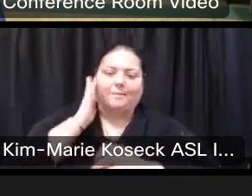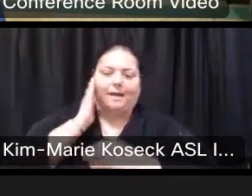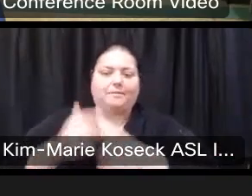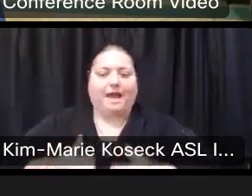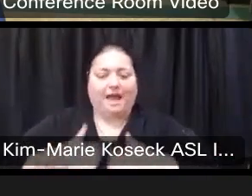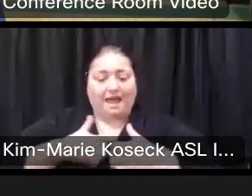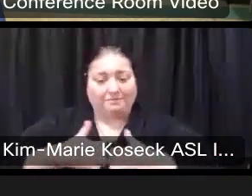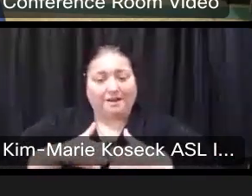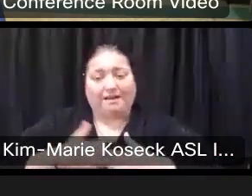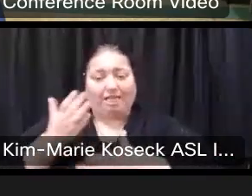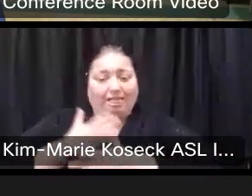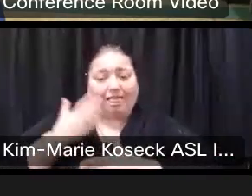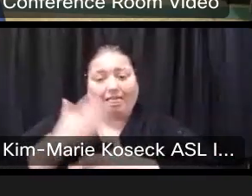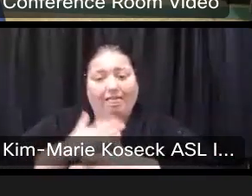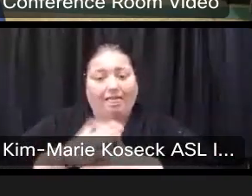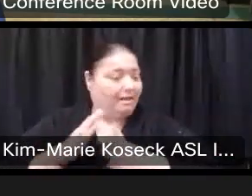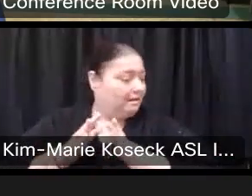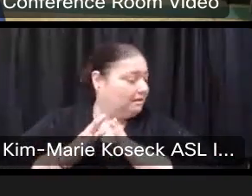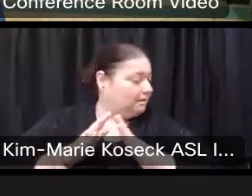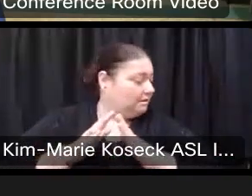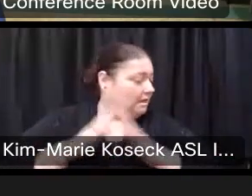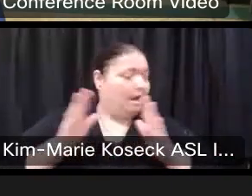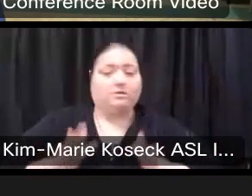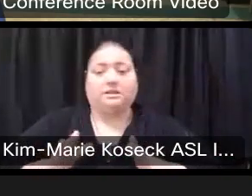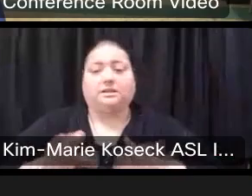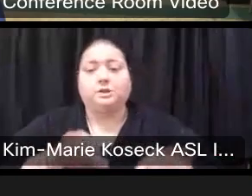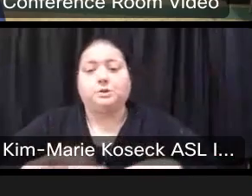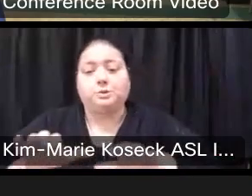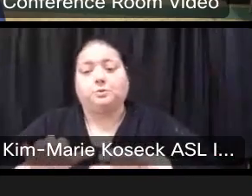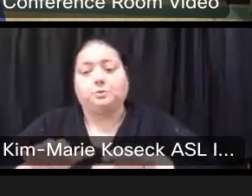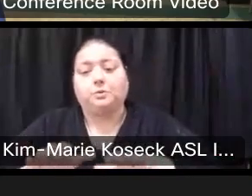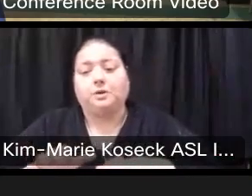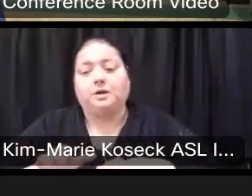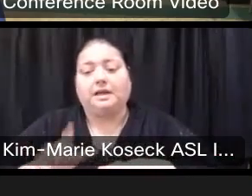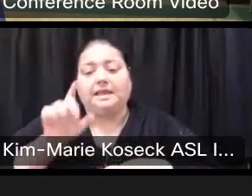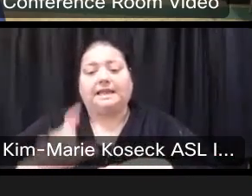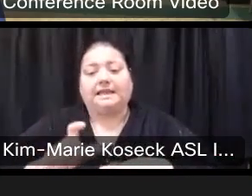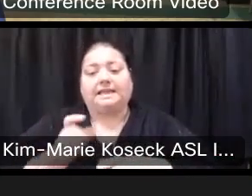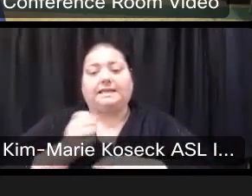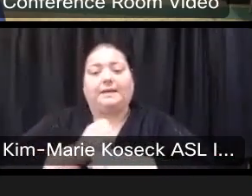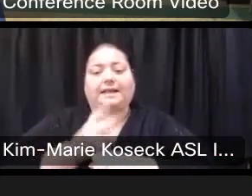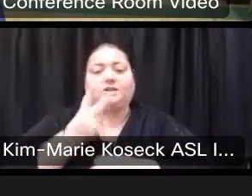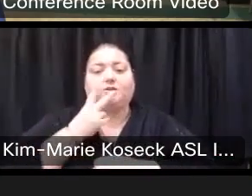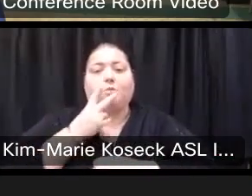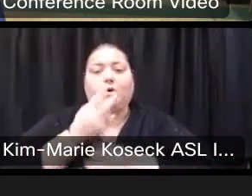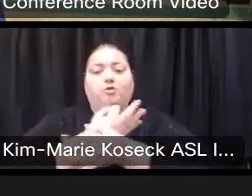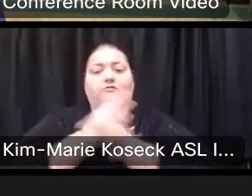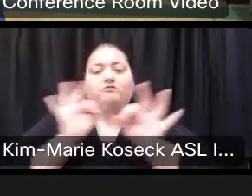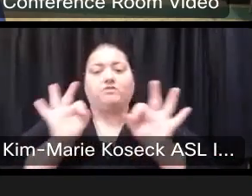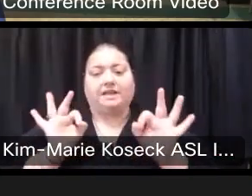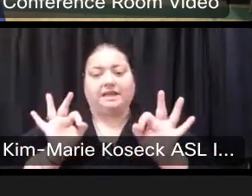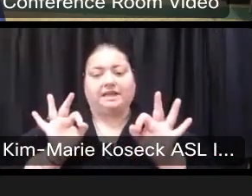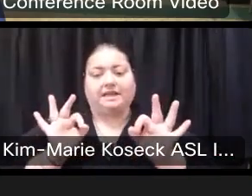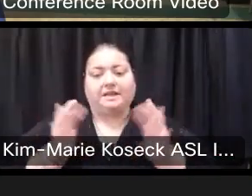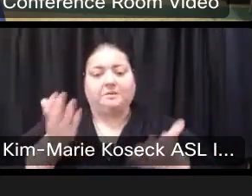asthma. The housing that what they need to do with housing is they need to make it smoke free, because there might